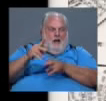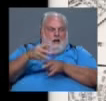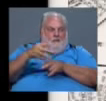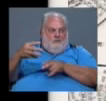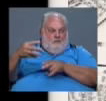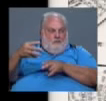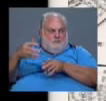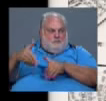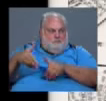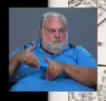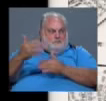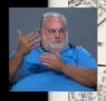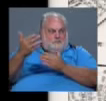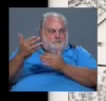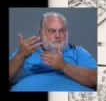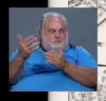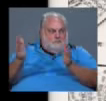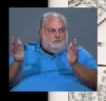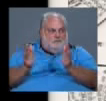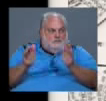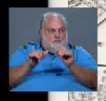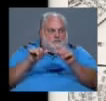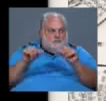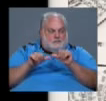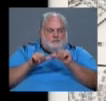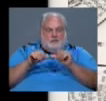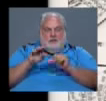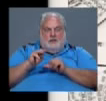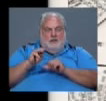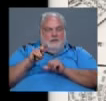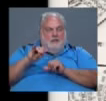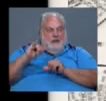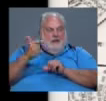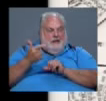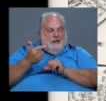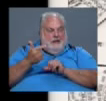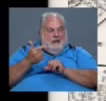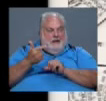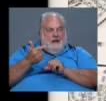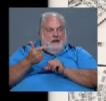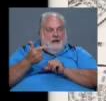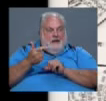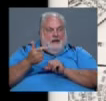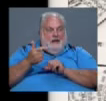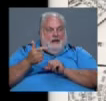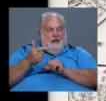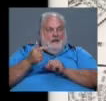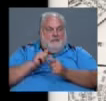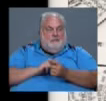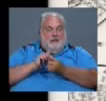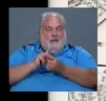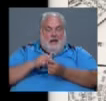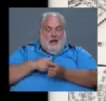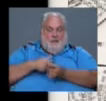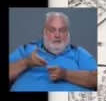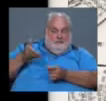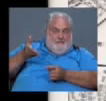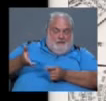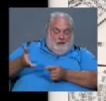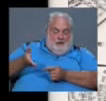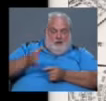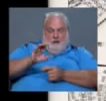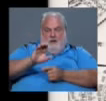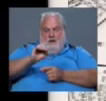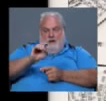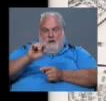was being proposed to add a small area of a mining there. And the College Station, the meeting I went to out in College